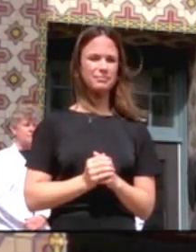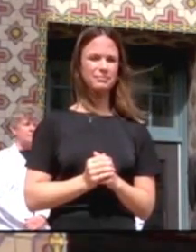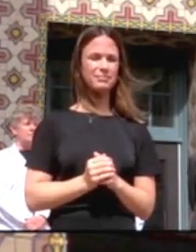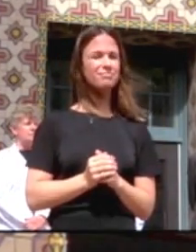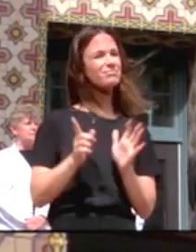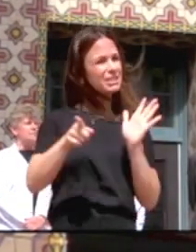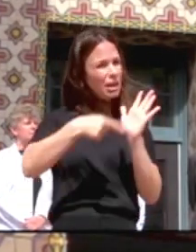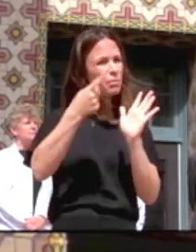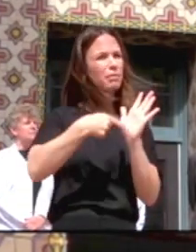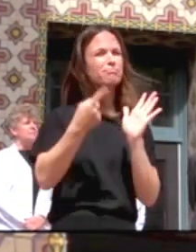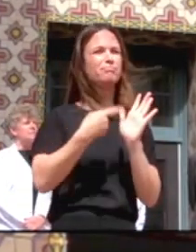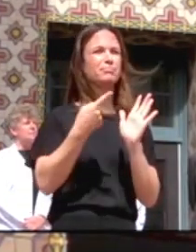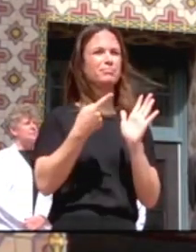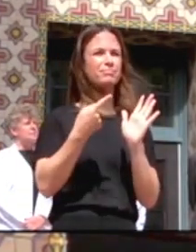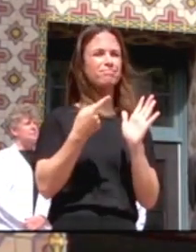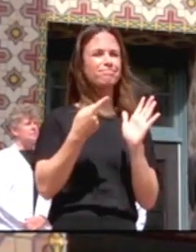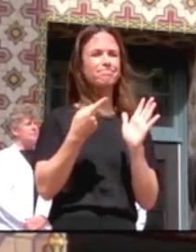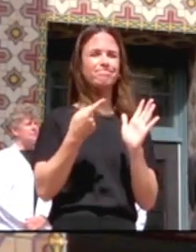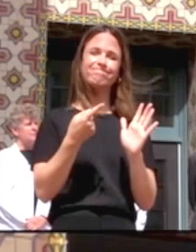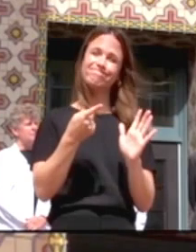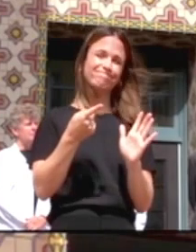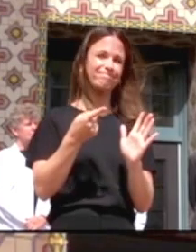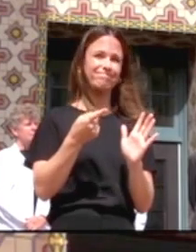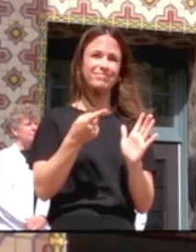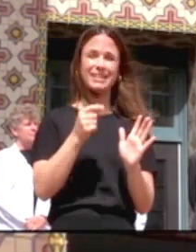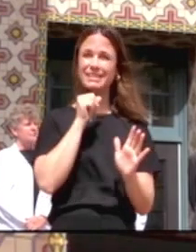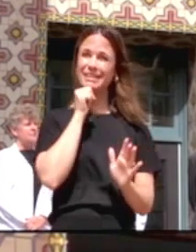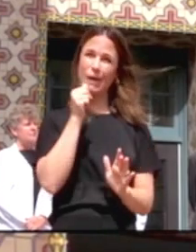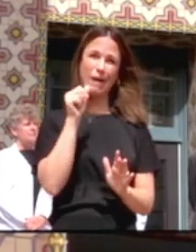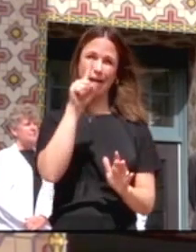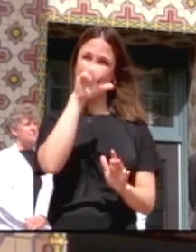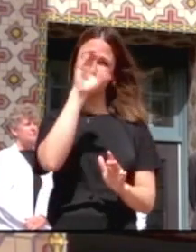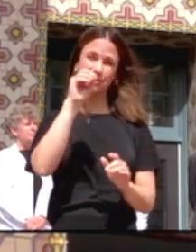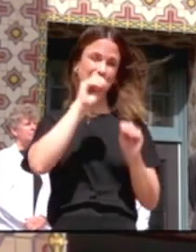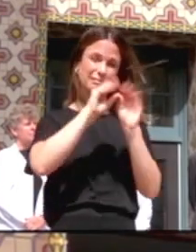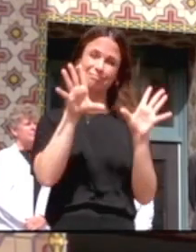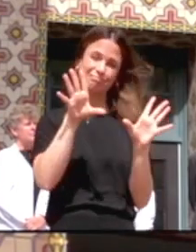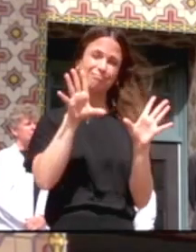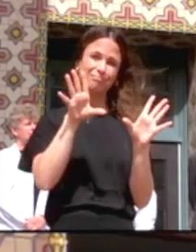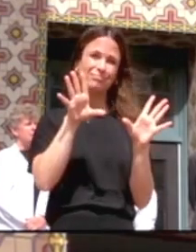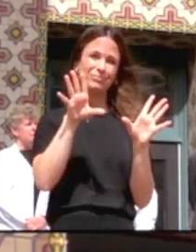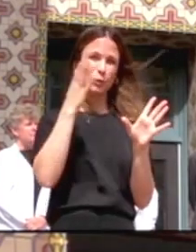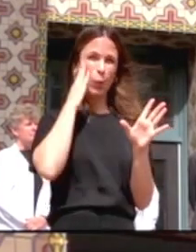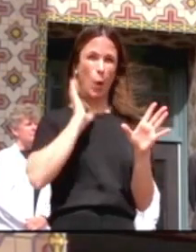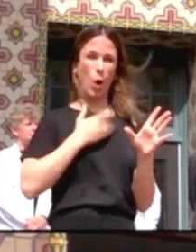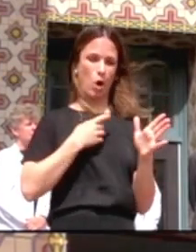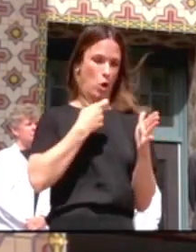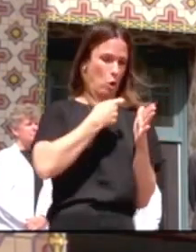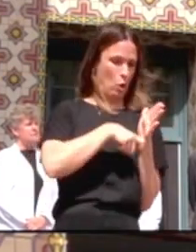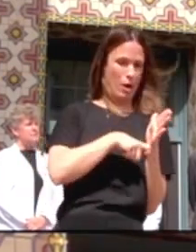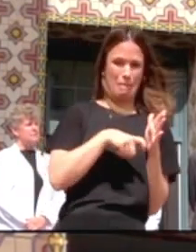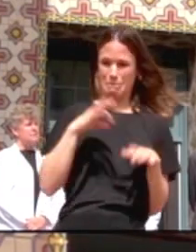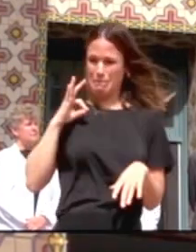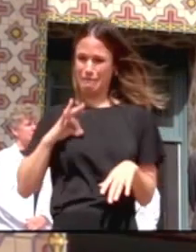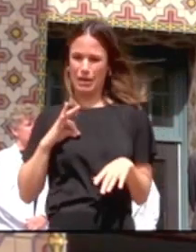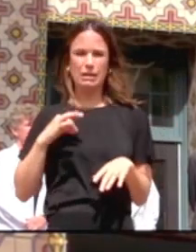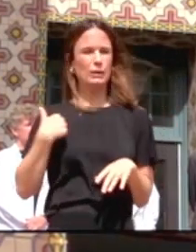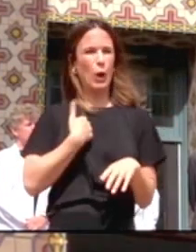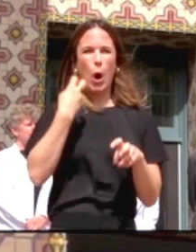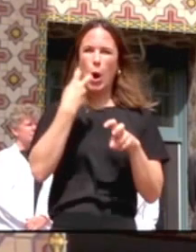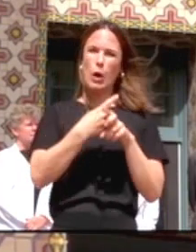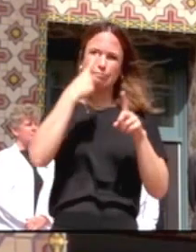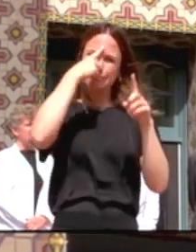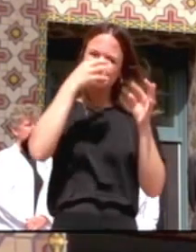And sometimes it was not terribly clear, the cost and benefits. It was hard to ascertain